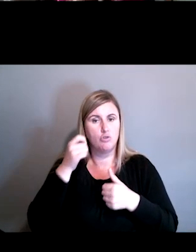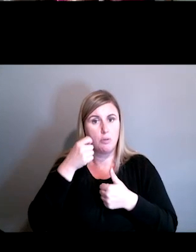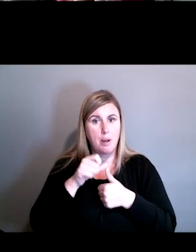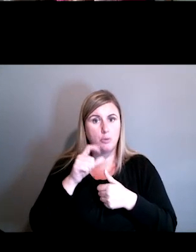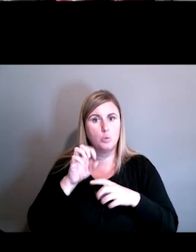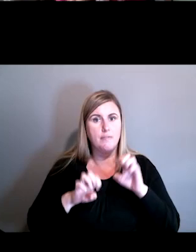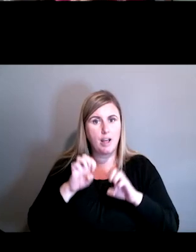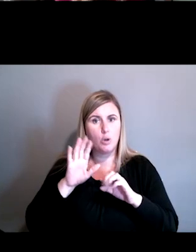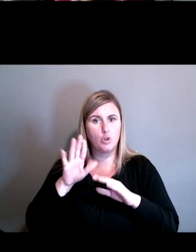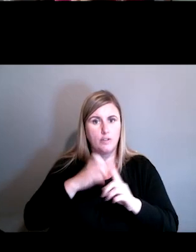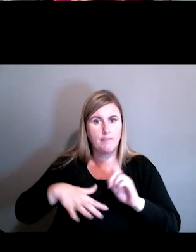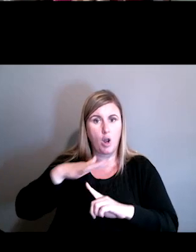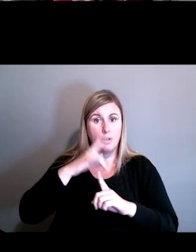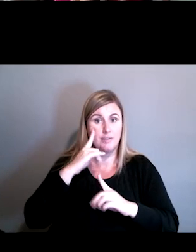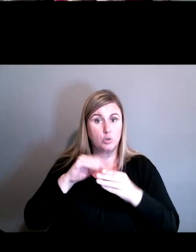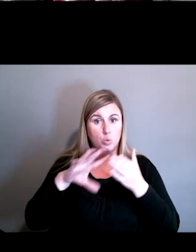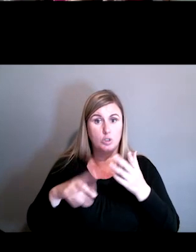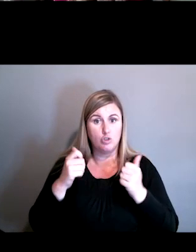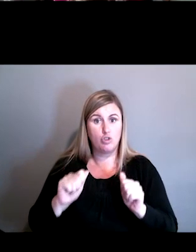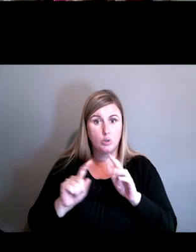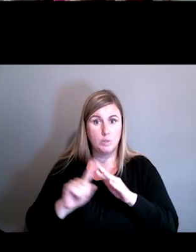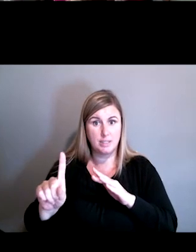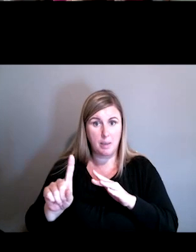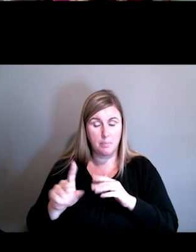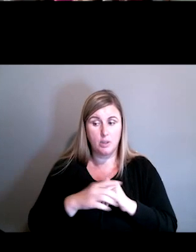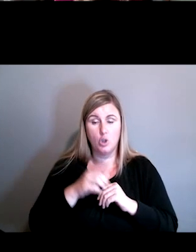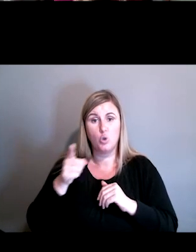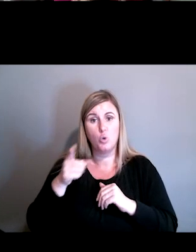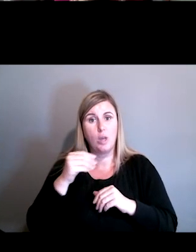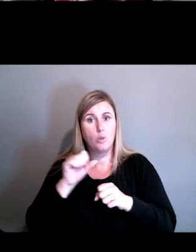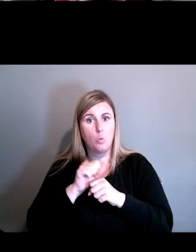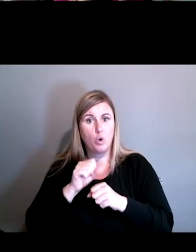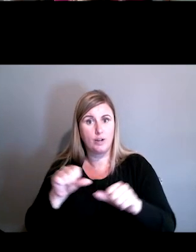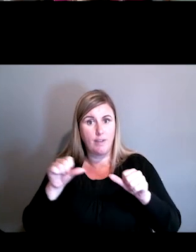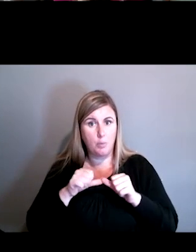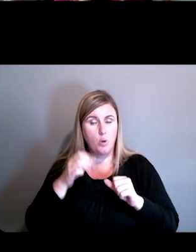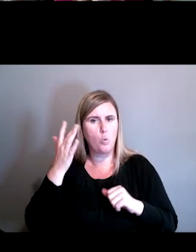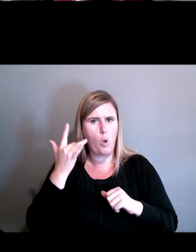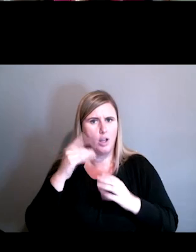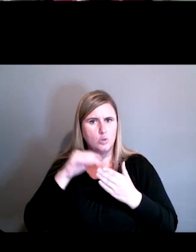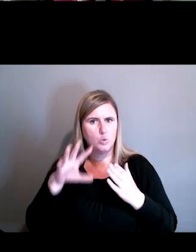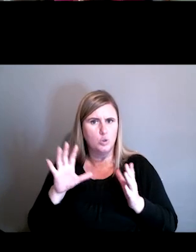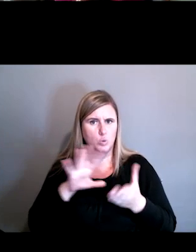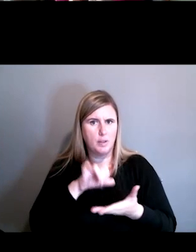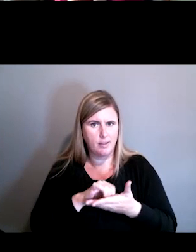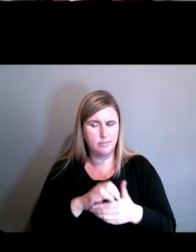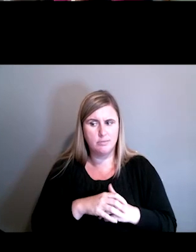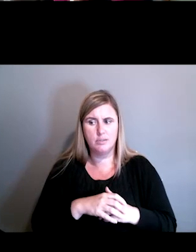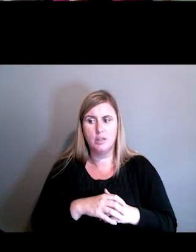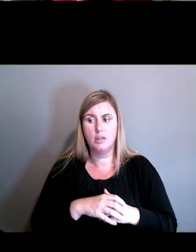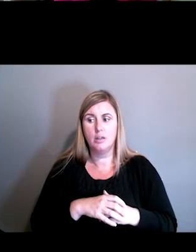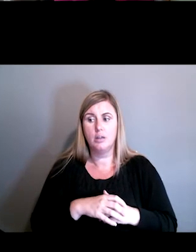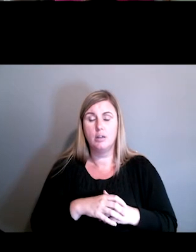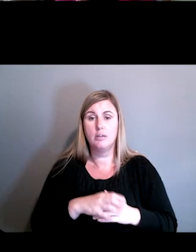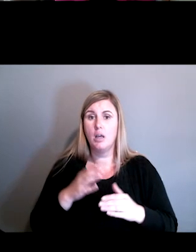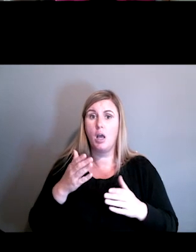escape you and the work environment. Why is the student doing this? A break card is never the answer in this incident. Make sure that you're